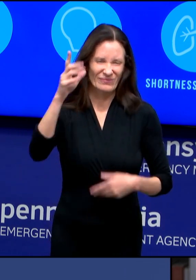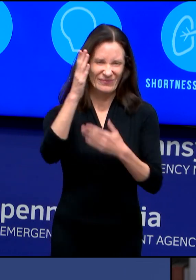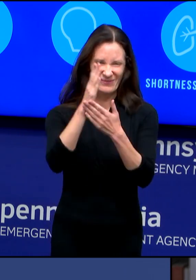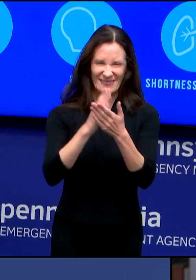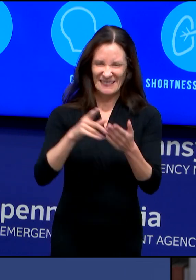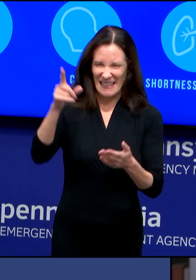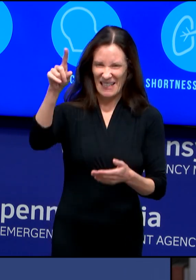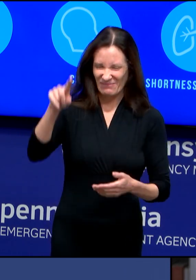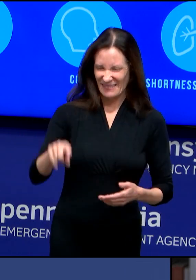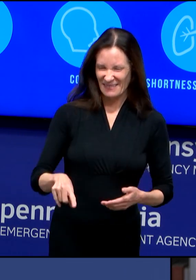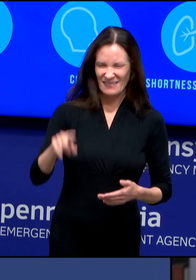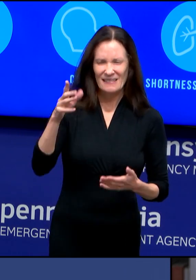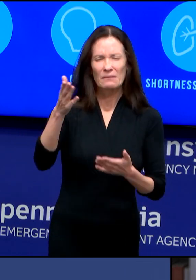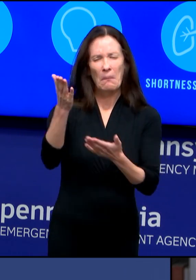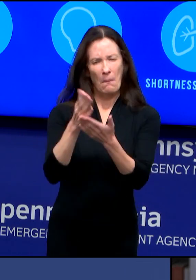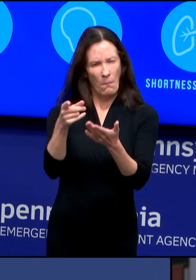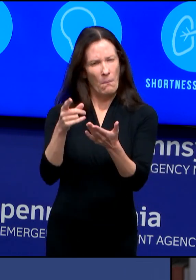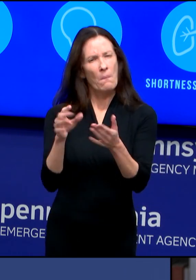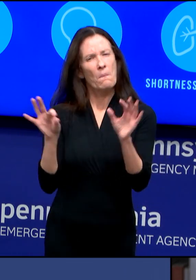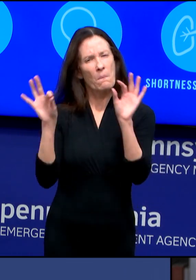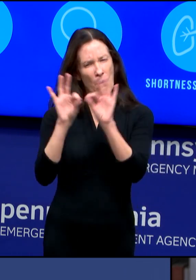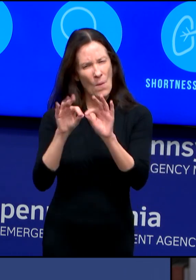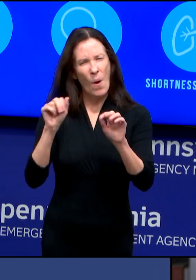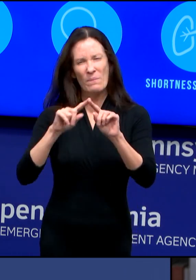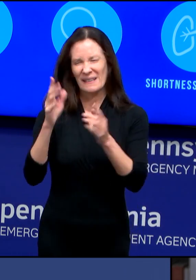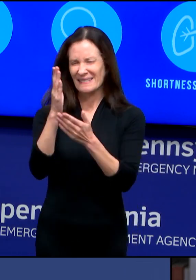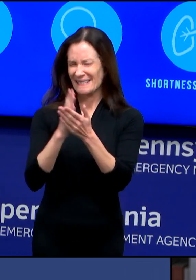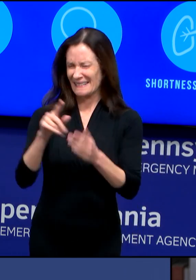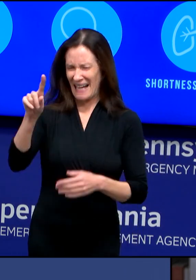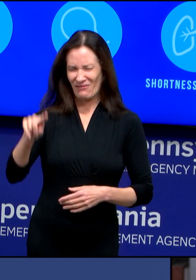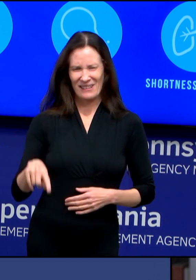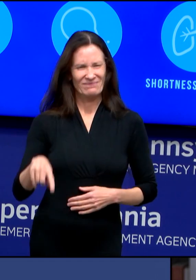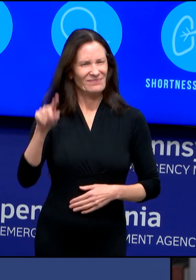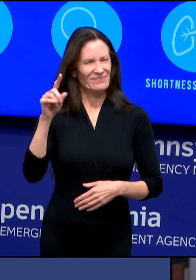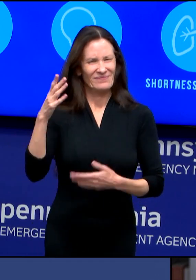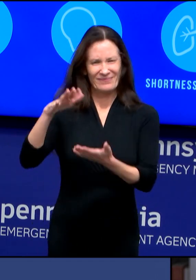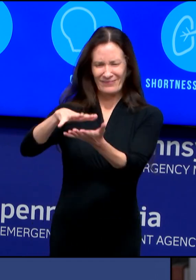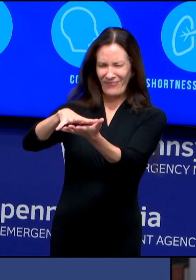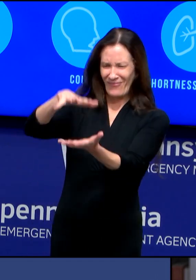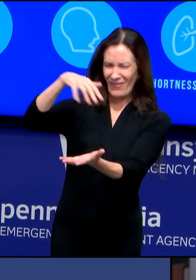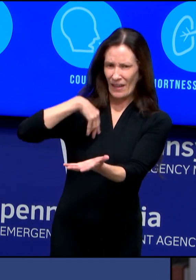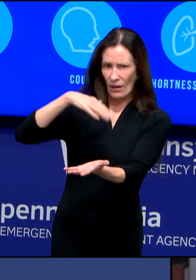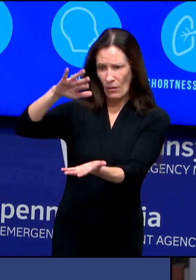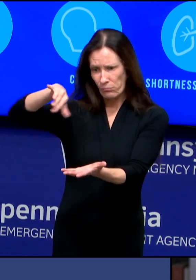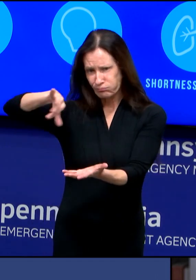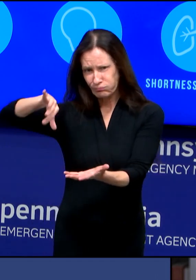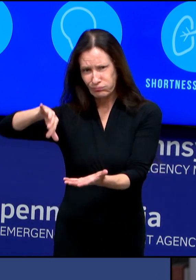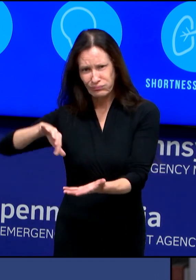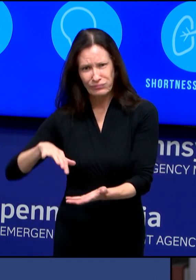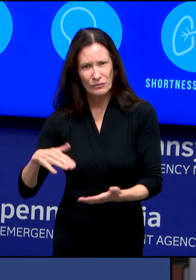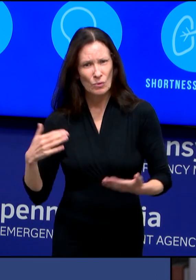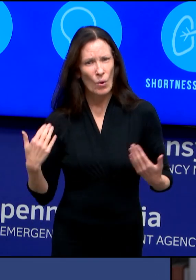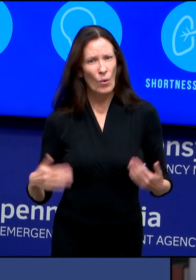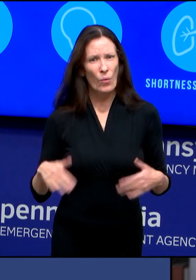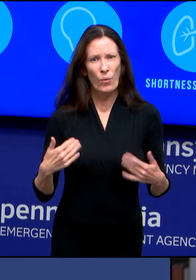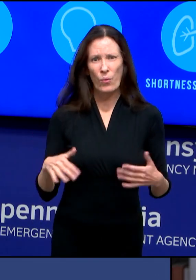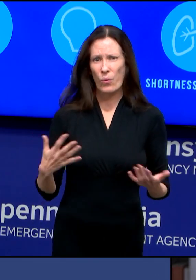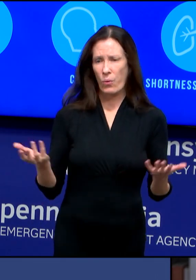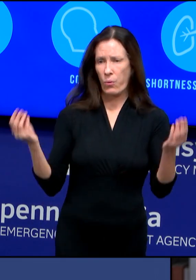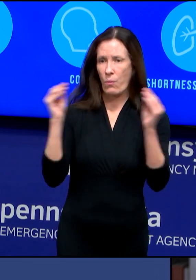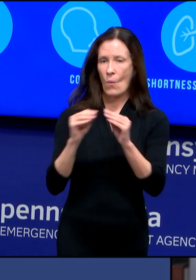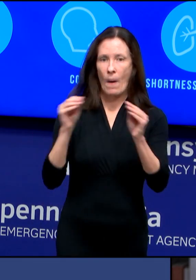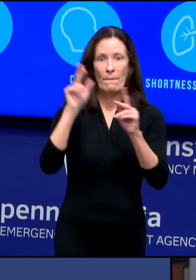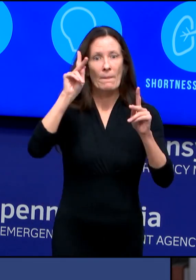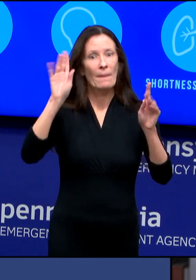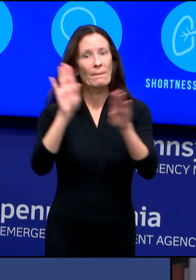in the thousands of applications. We had a spike today. I don't know exactly how many came in today, but we're working through that. As the